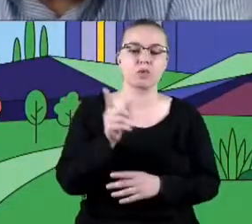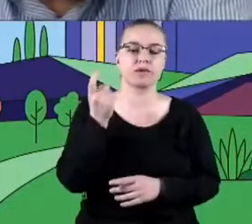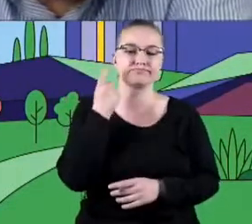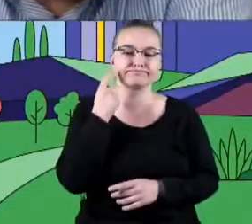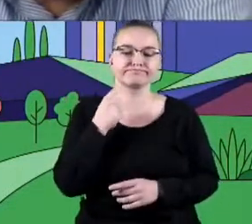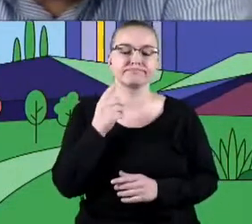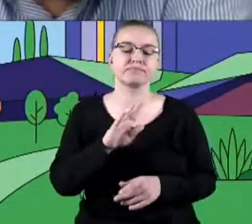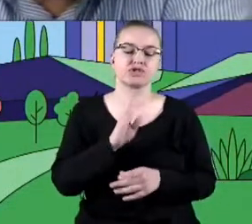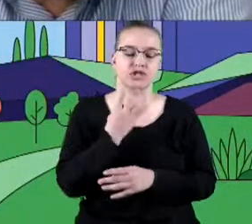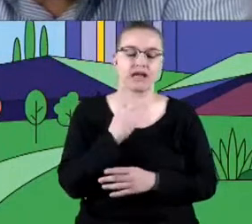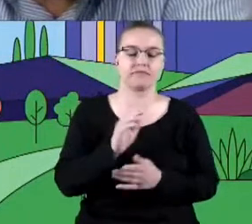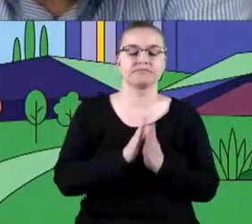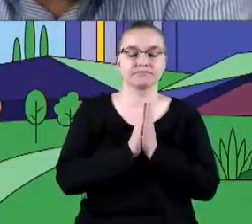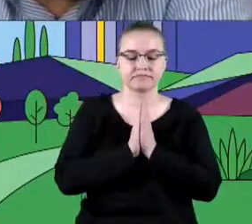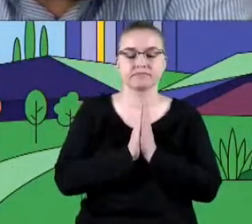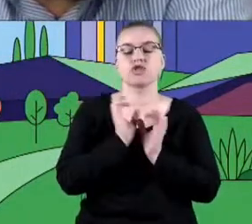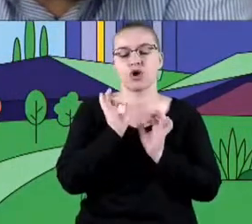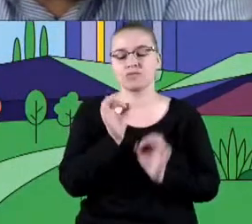I will try.